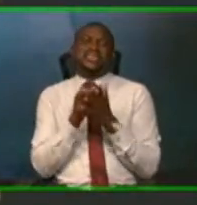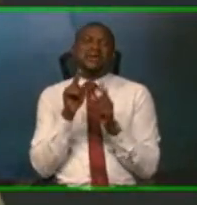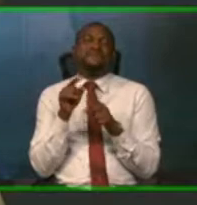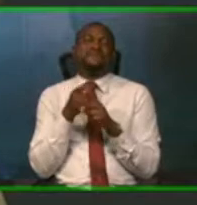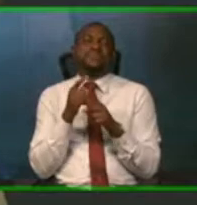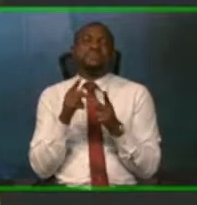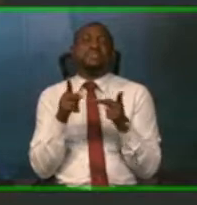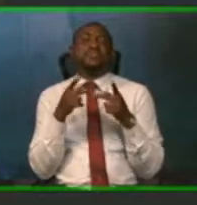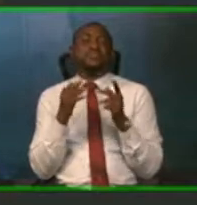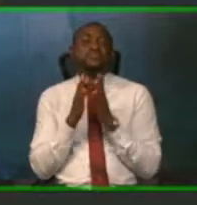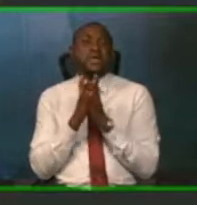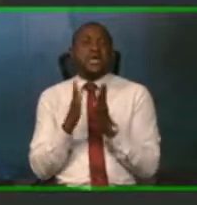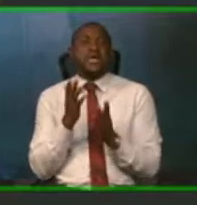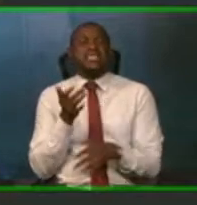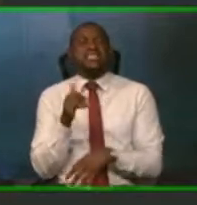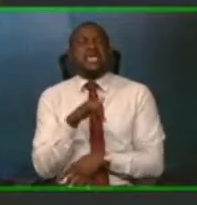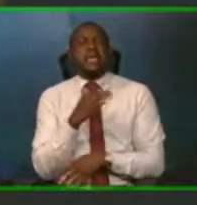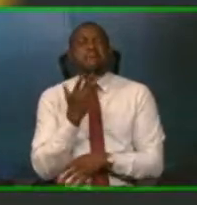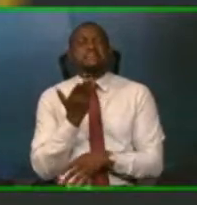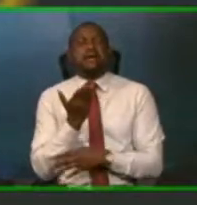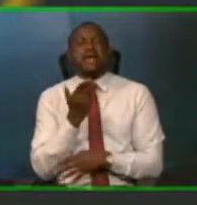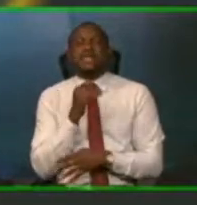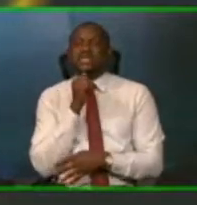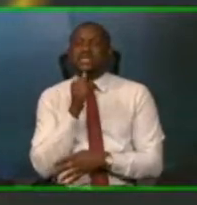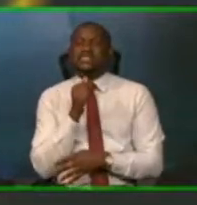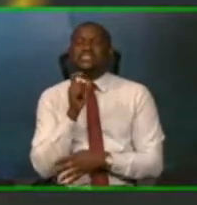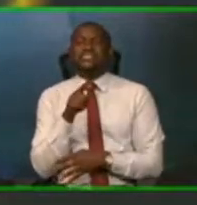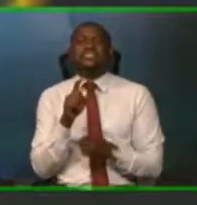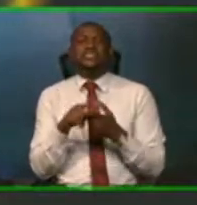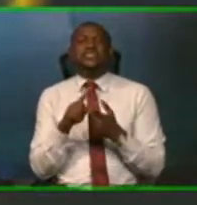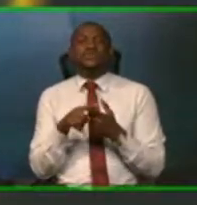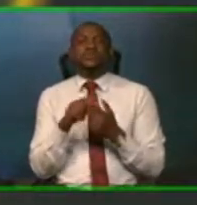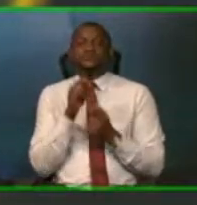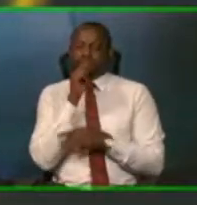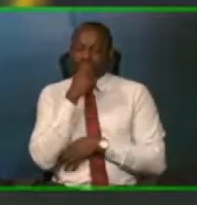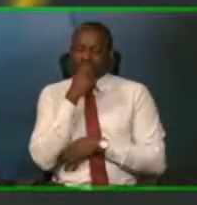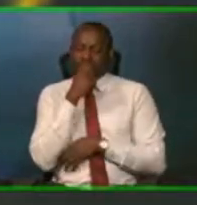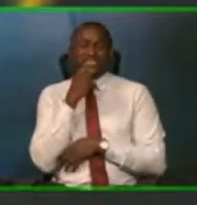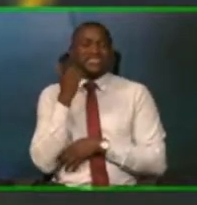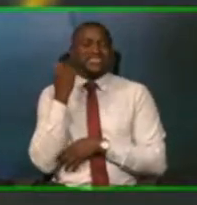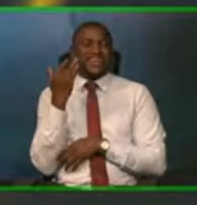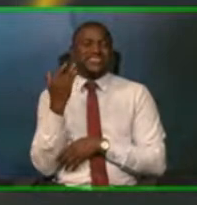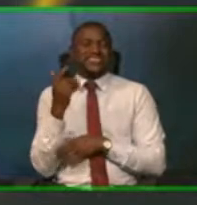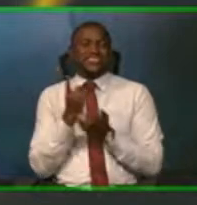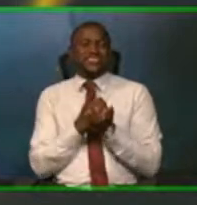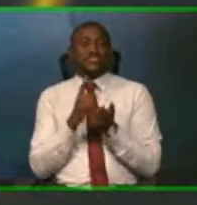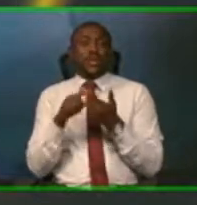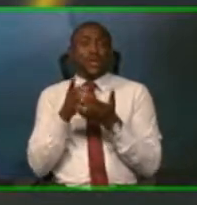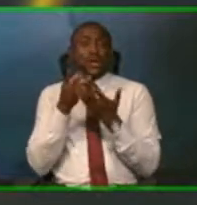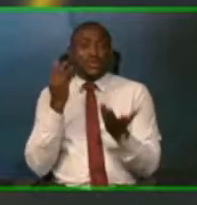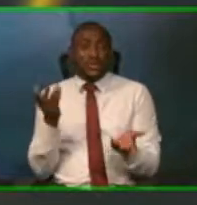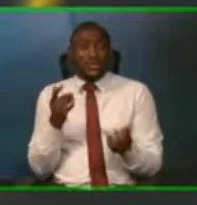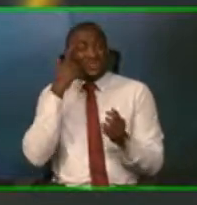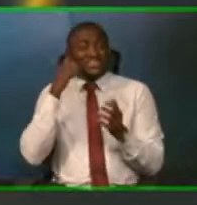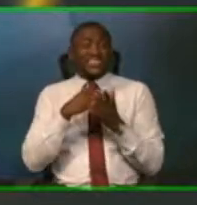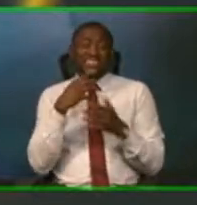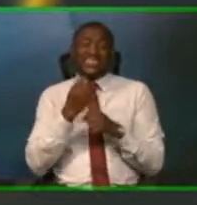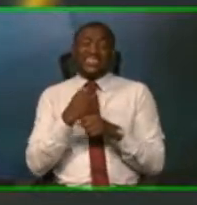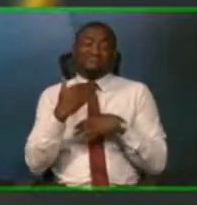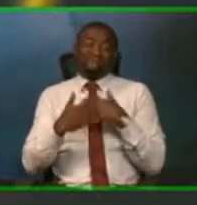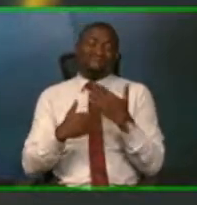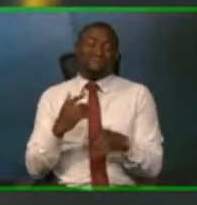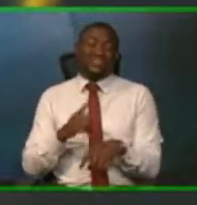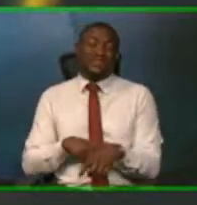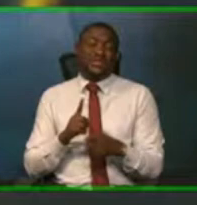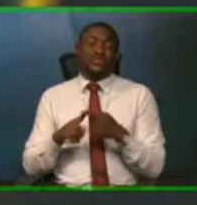place of prayer, they might not need to endure sound doctrine to now learn, because you see, it takes time to be matured